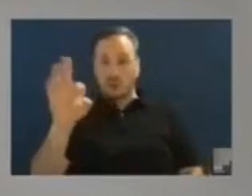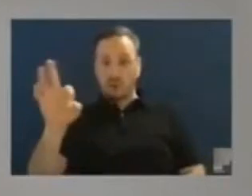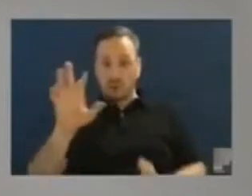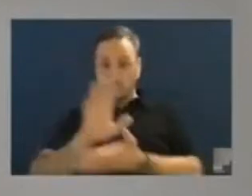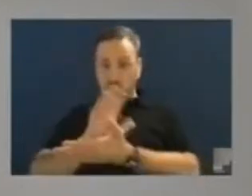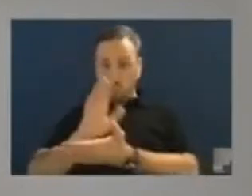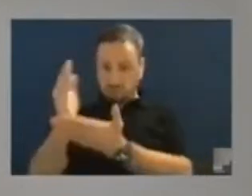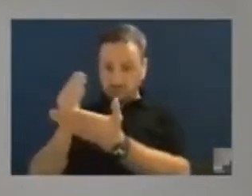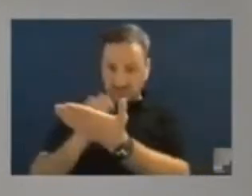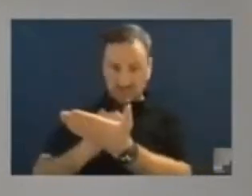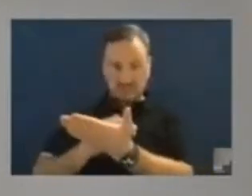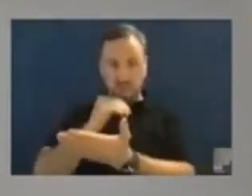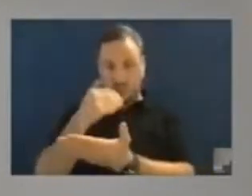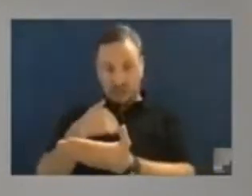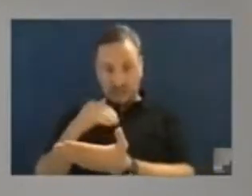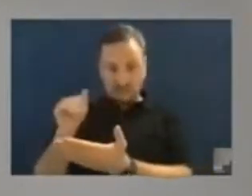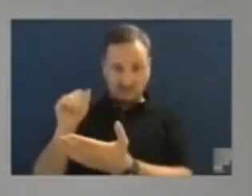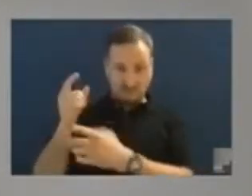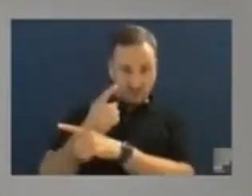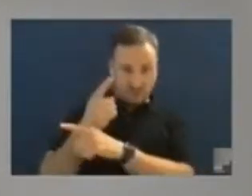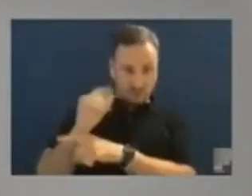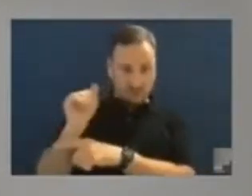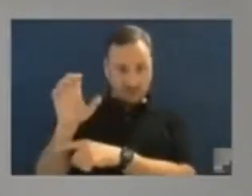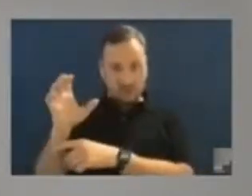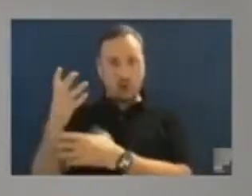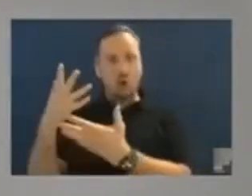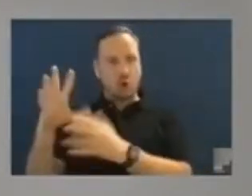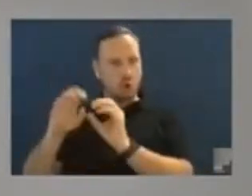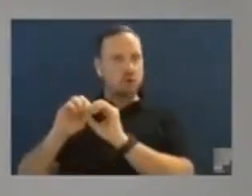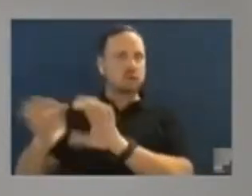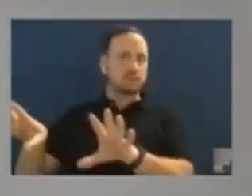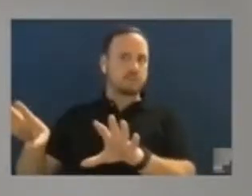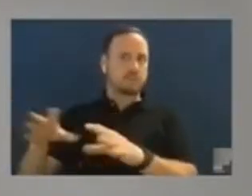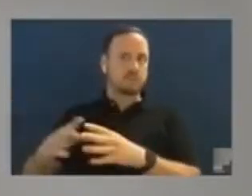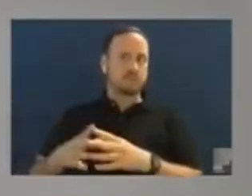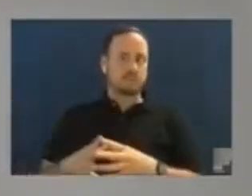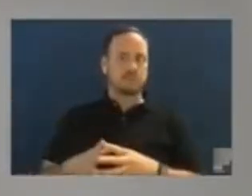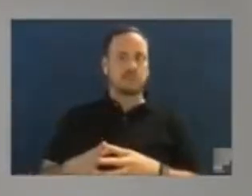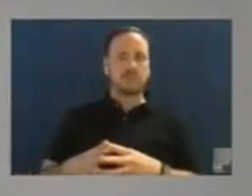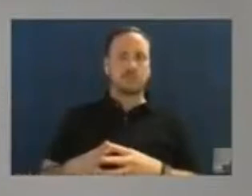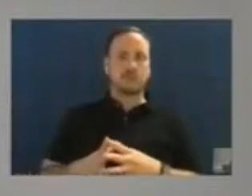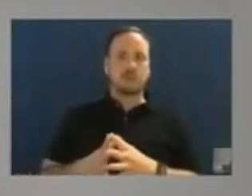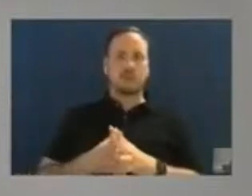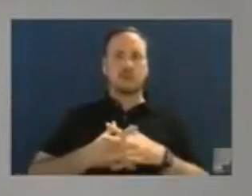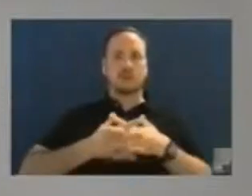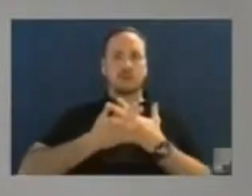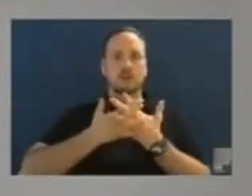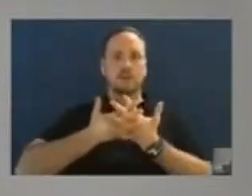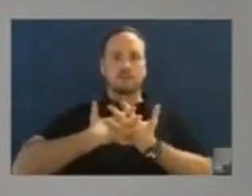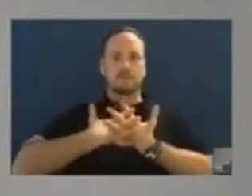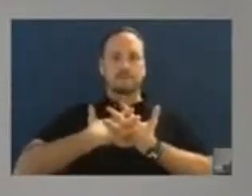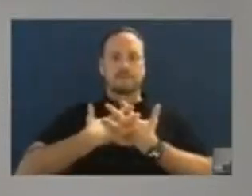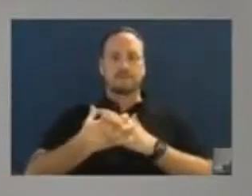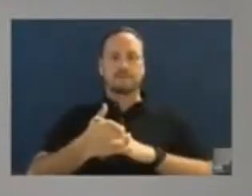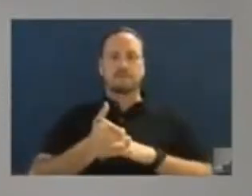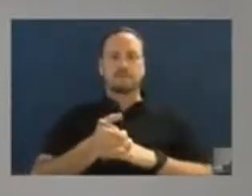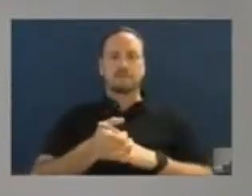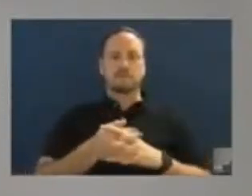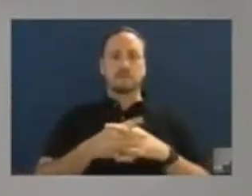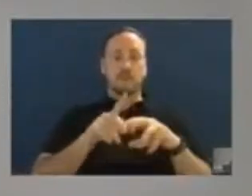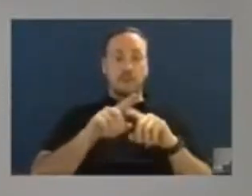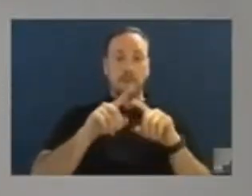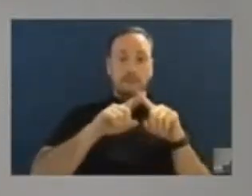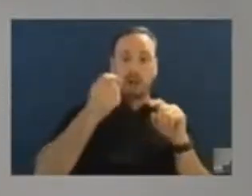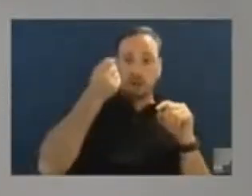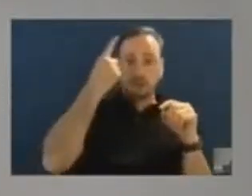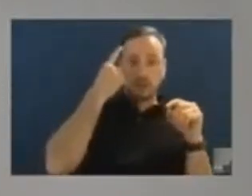in this space. There's a couple of other strategies that we could talk about in those 39 schools. We could talk about not using